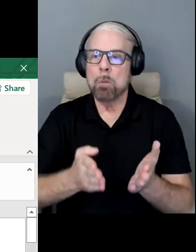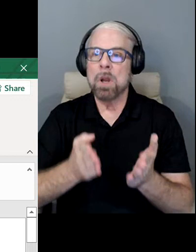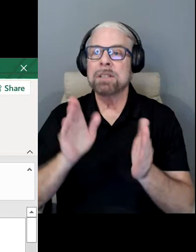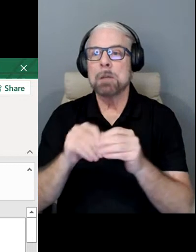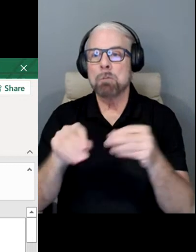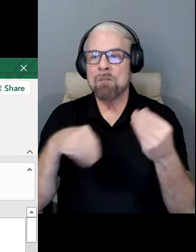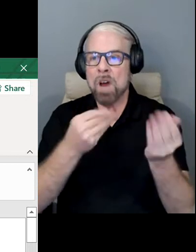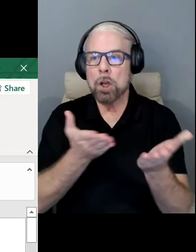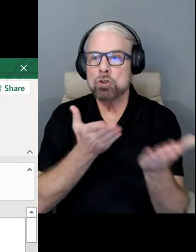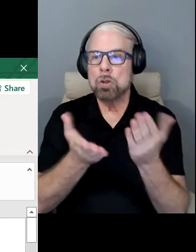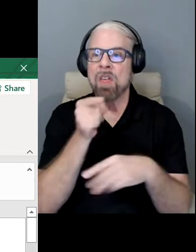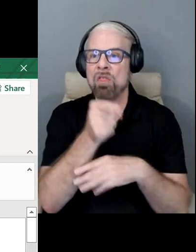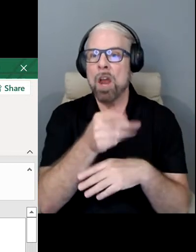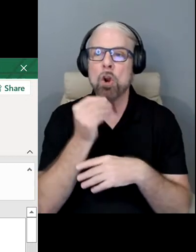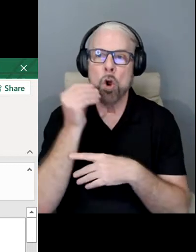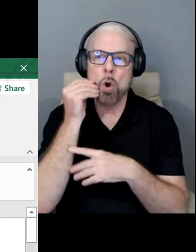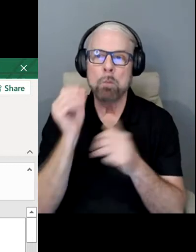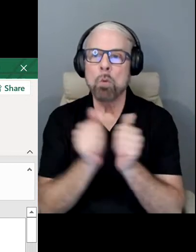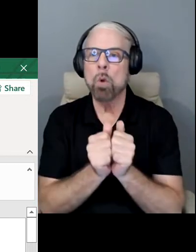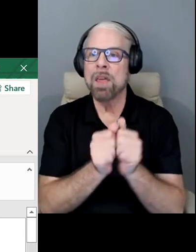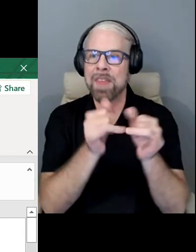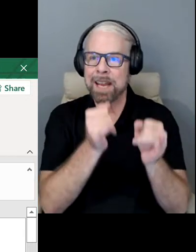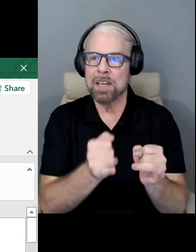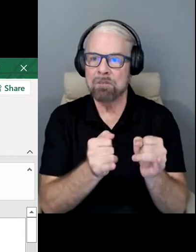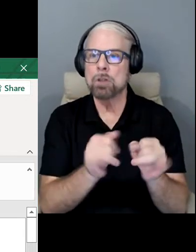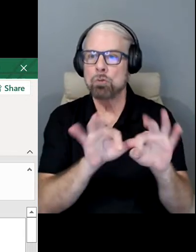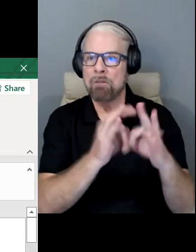home with an individual family.